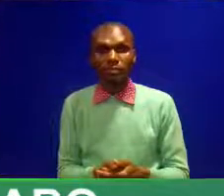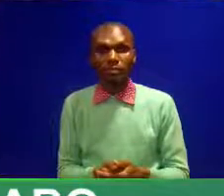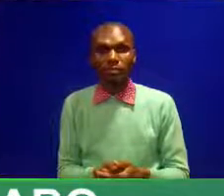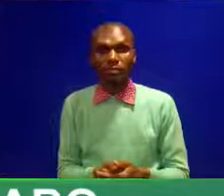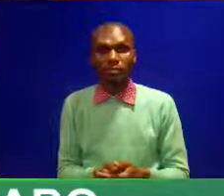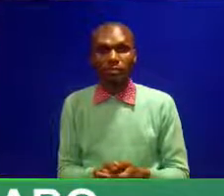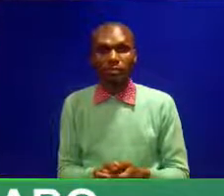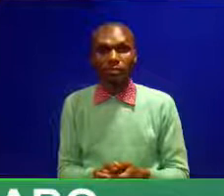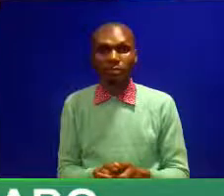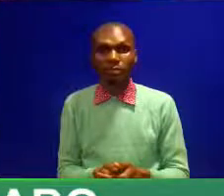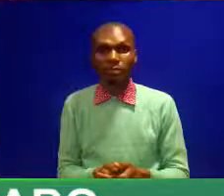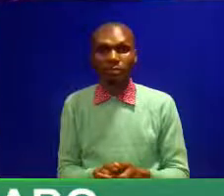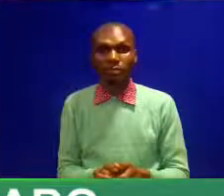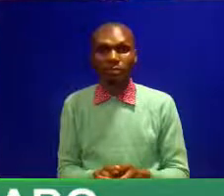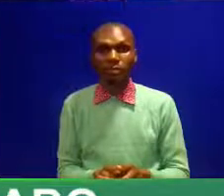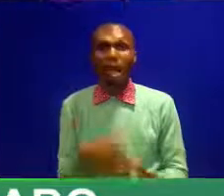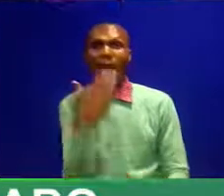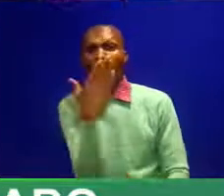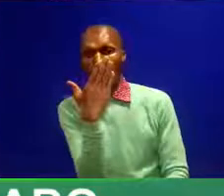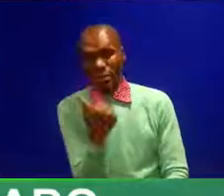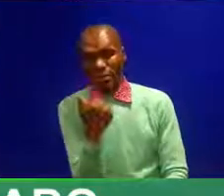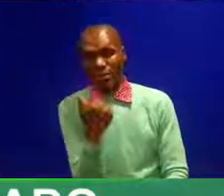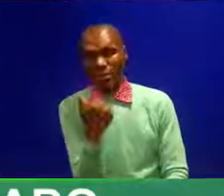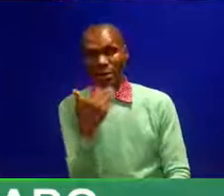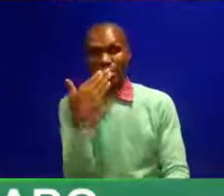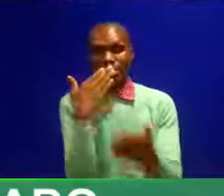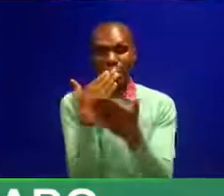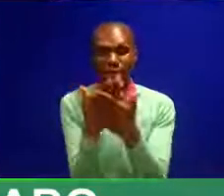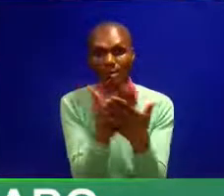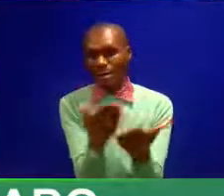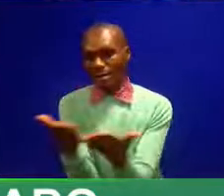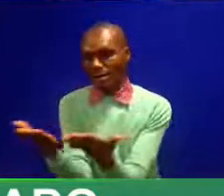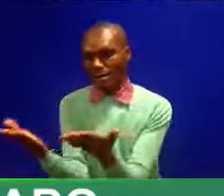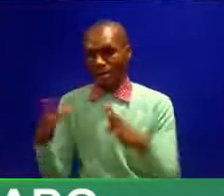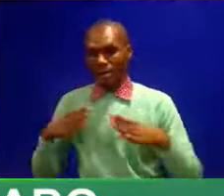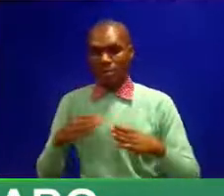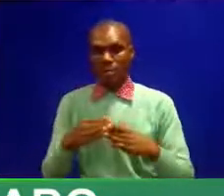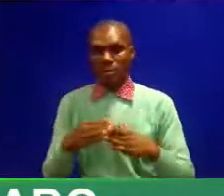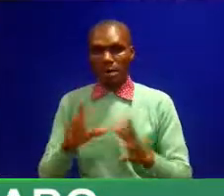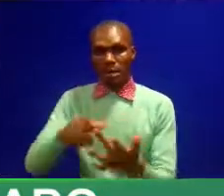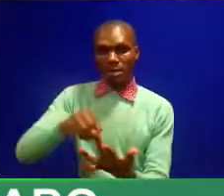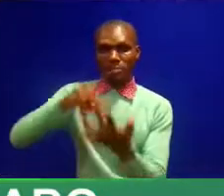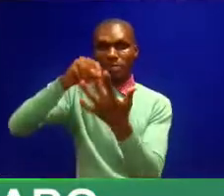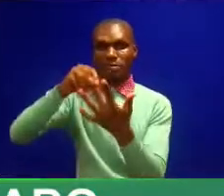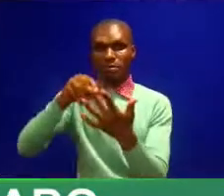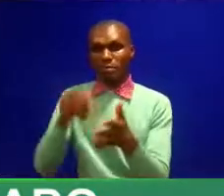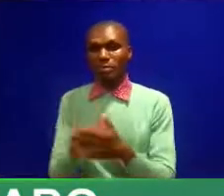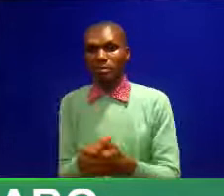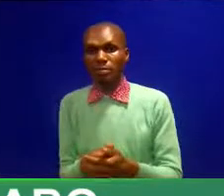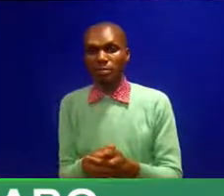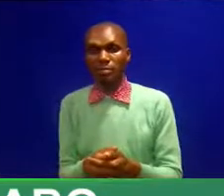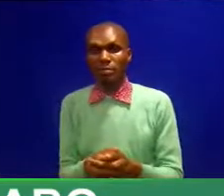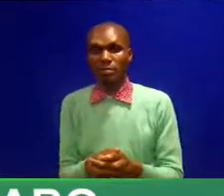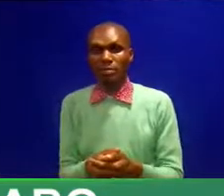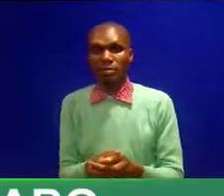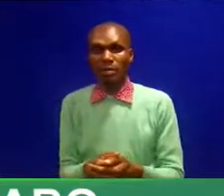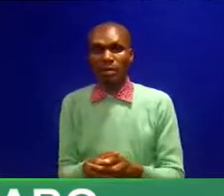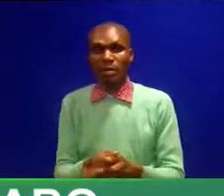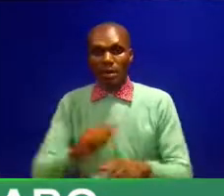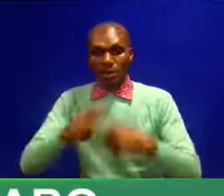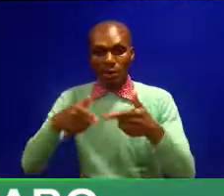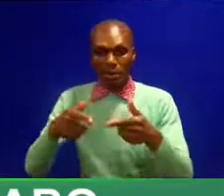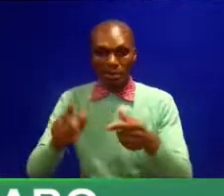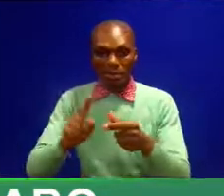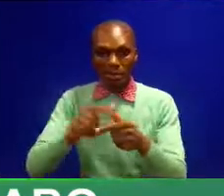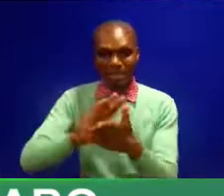So I want to thank you in a very special way for coming so that we can